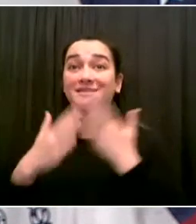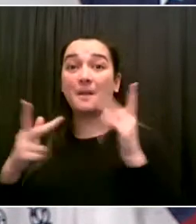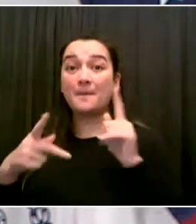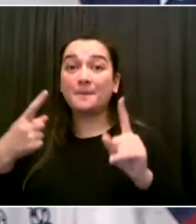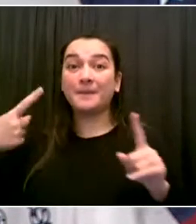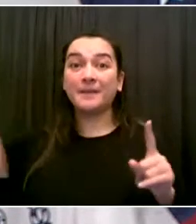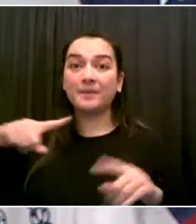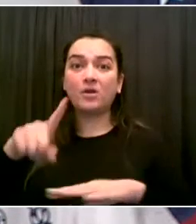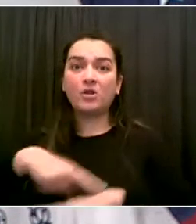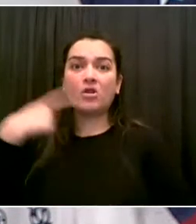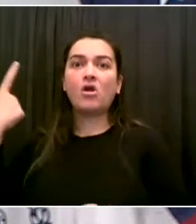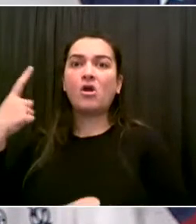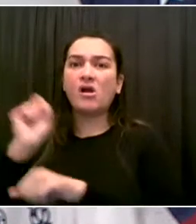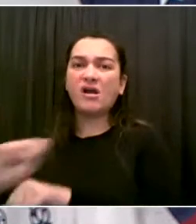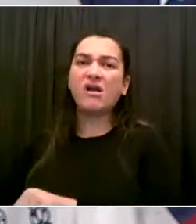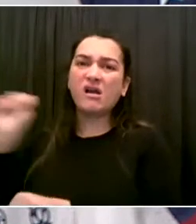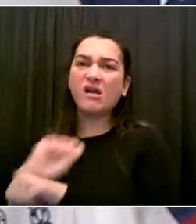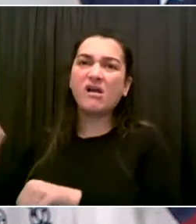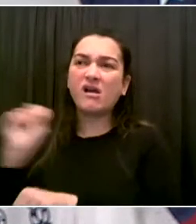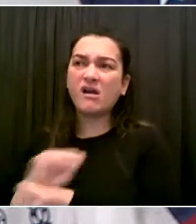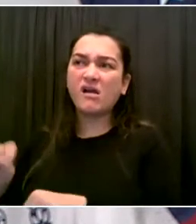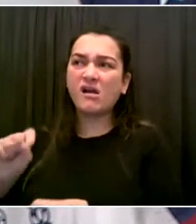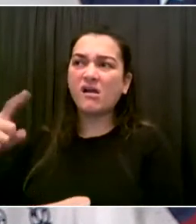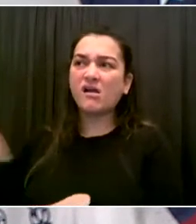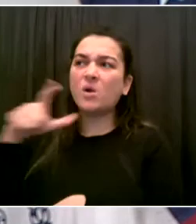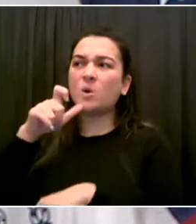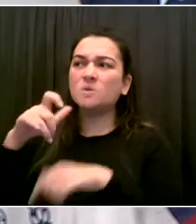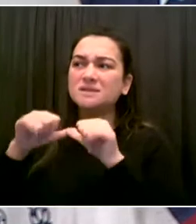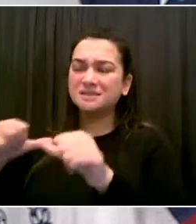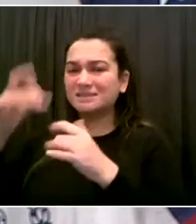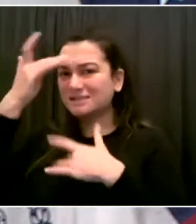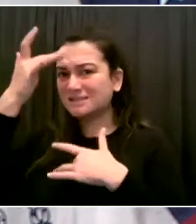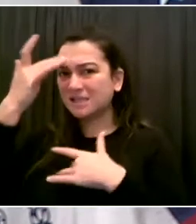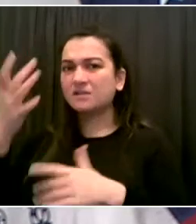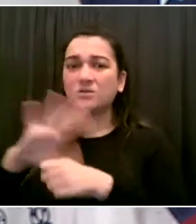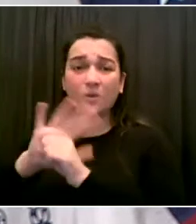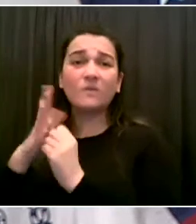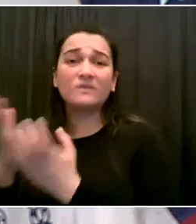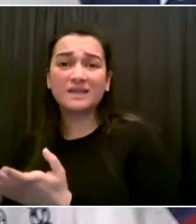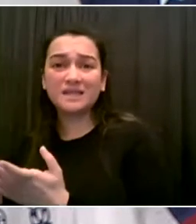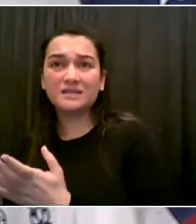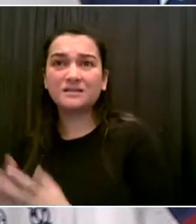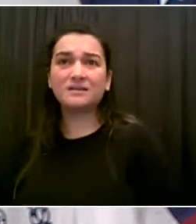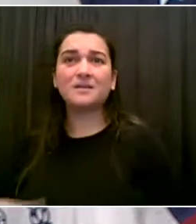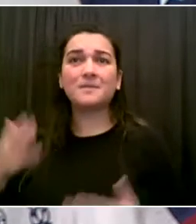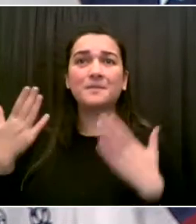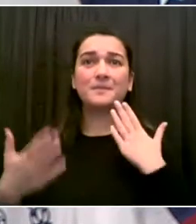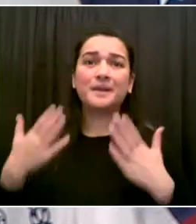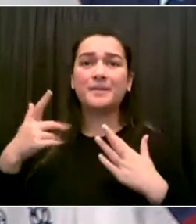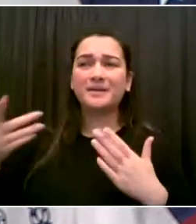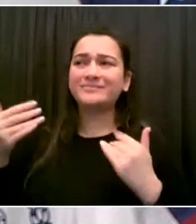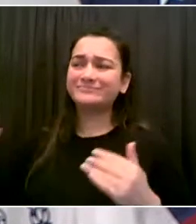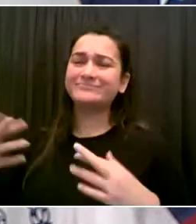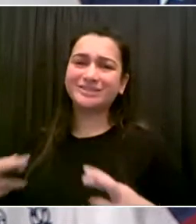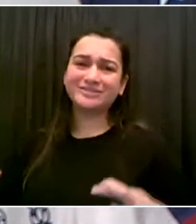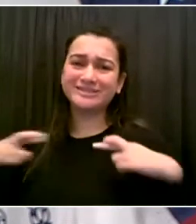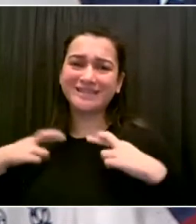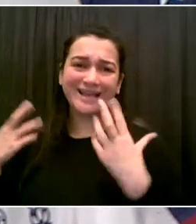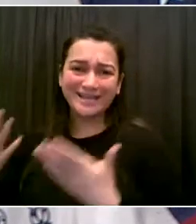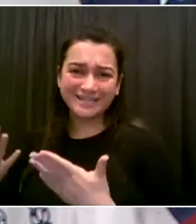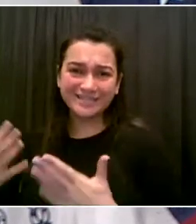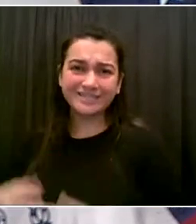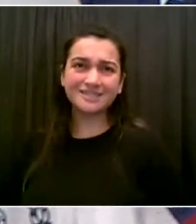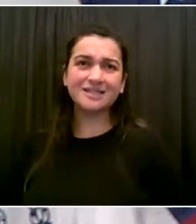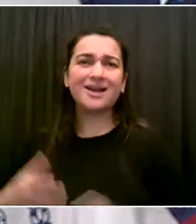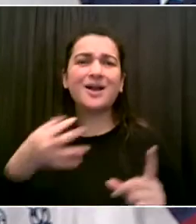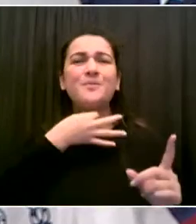are in the civil service. One has reached retirement, the other hasn't. Can you add some clarity and give us some transparency about how this process will play out?